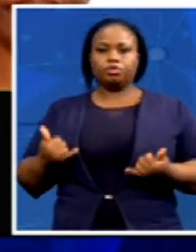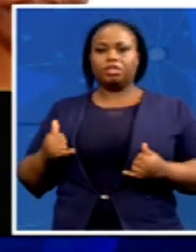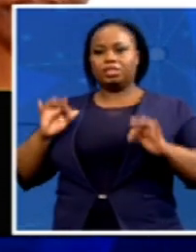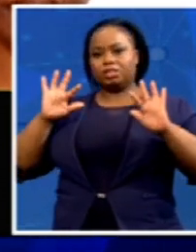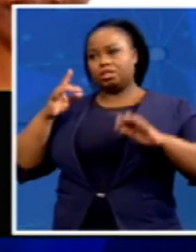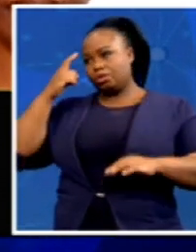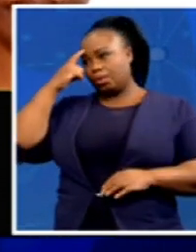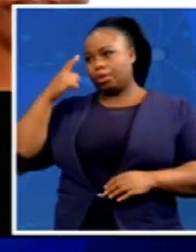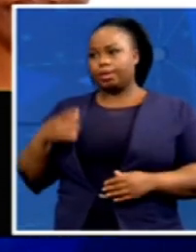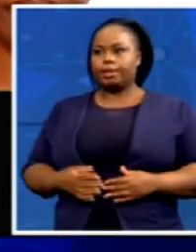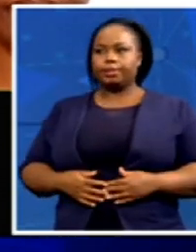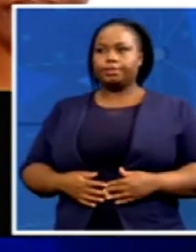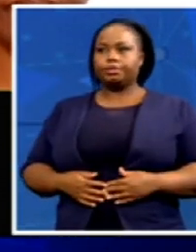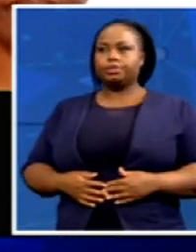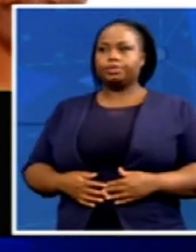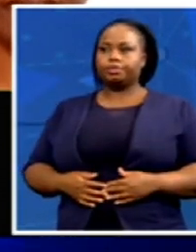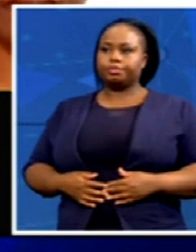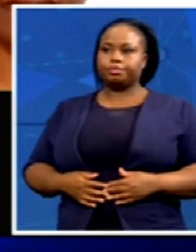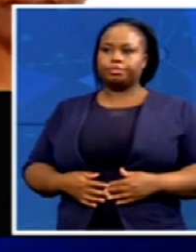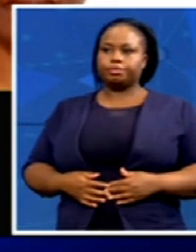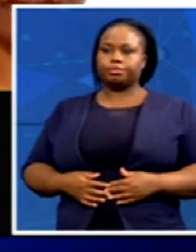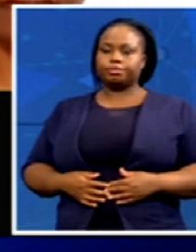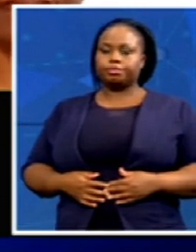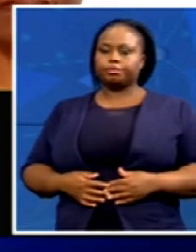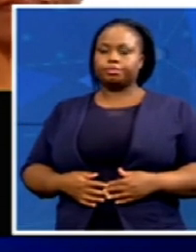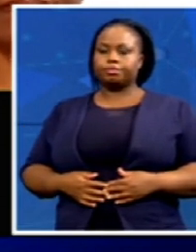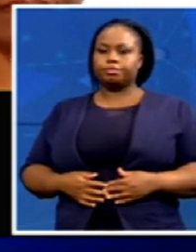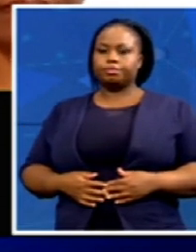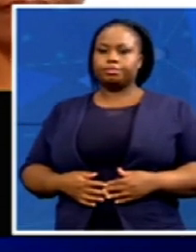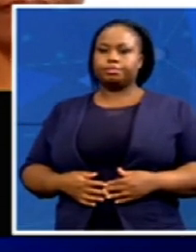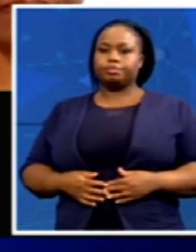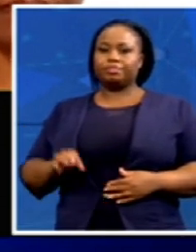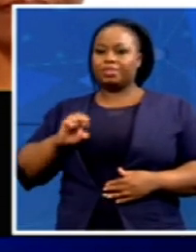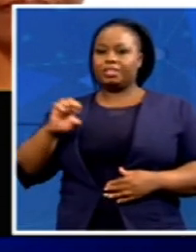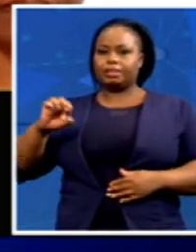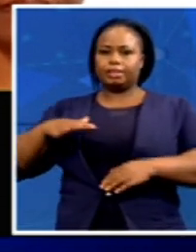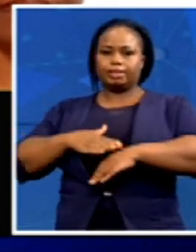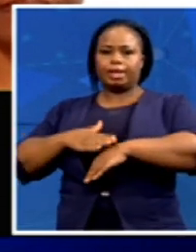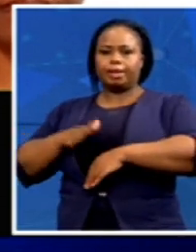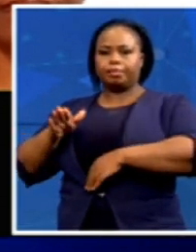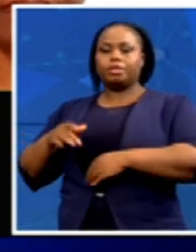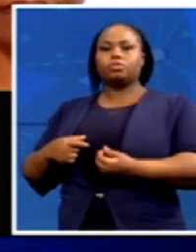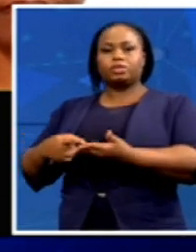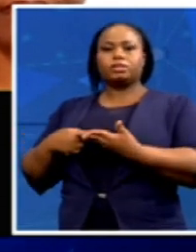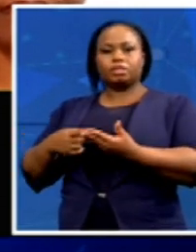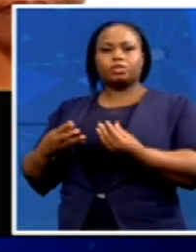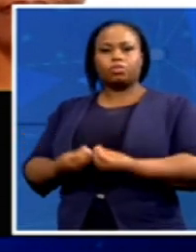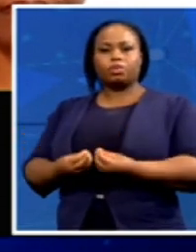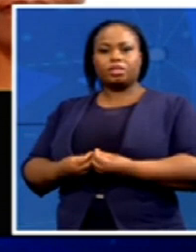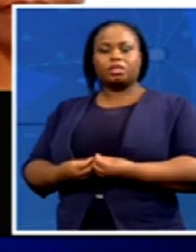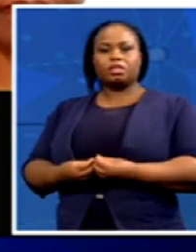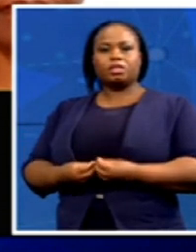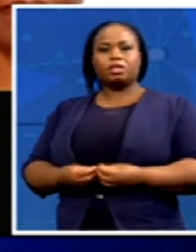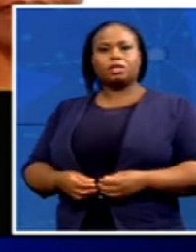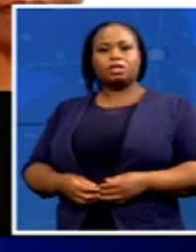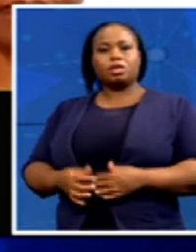o'clock Eastern time, we will be discussing with the folks from Merck together to see what